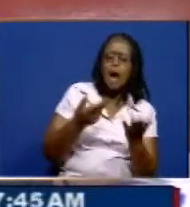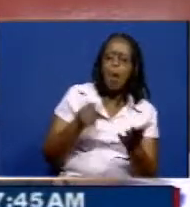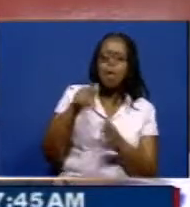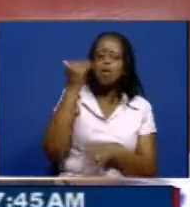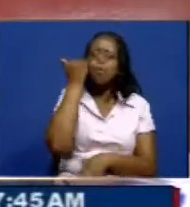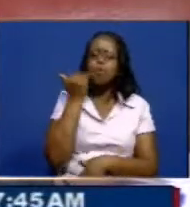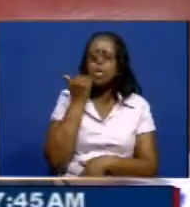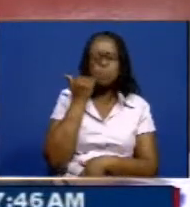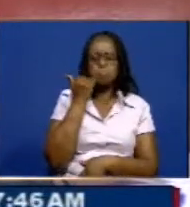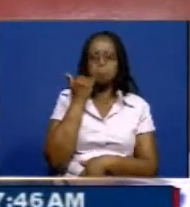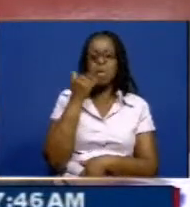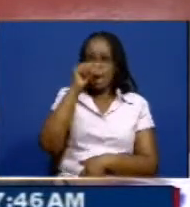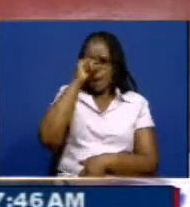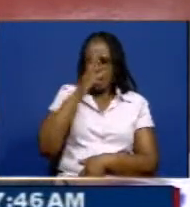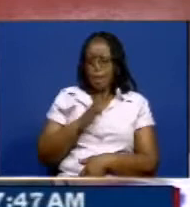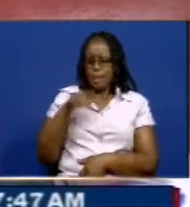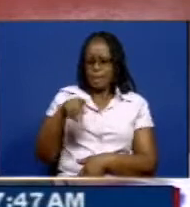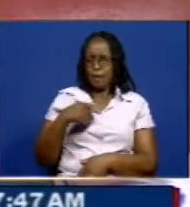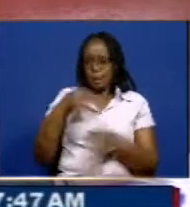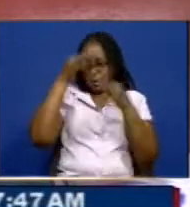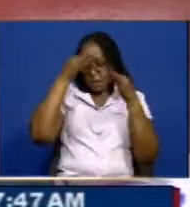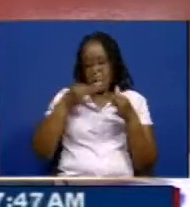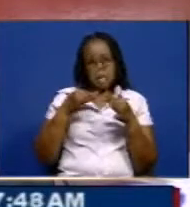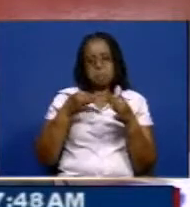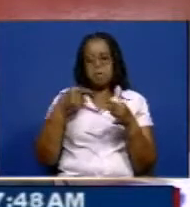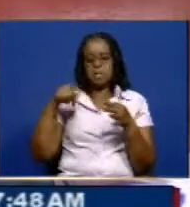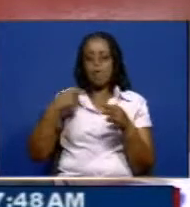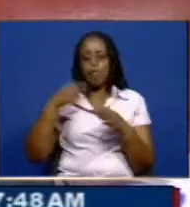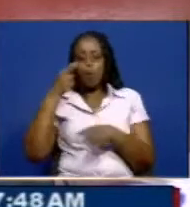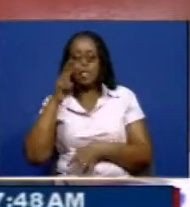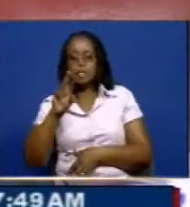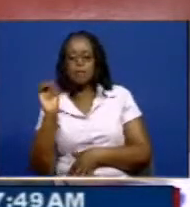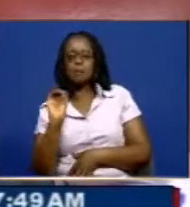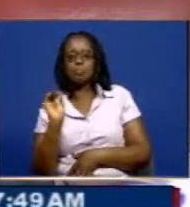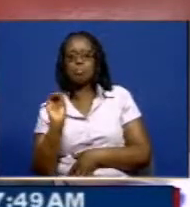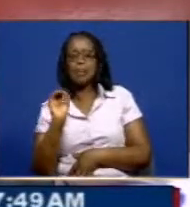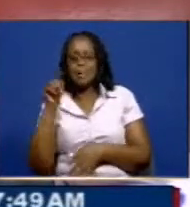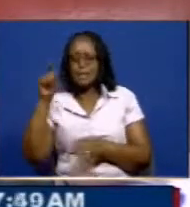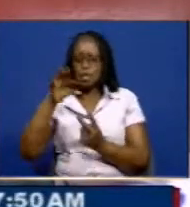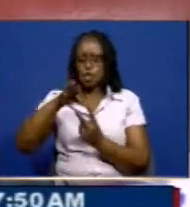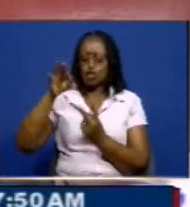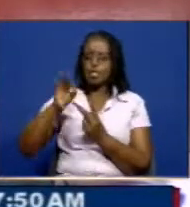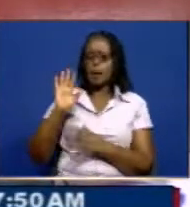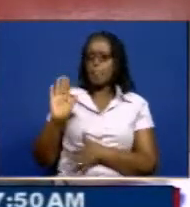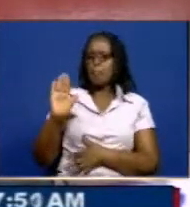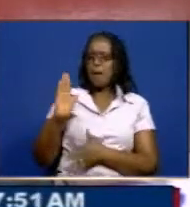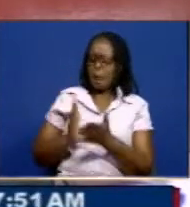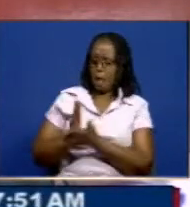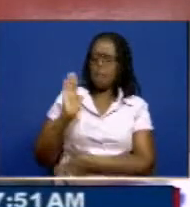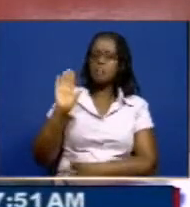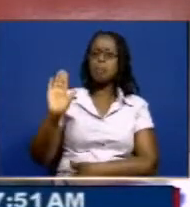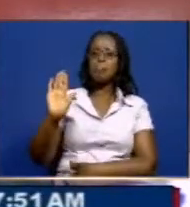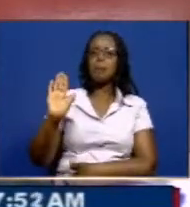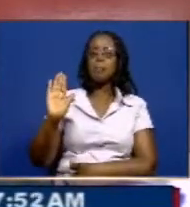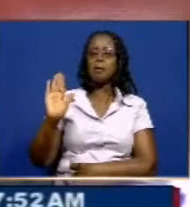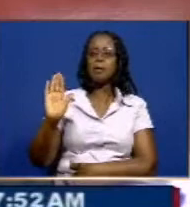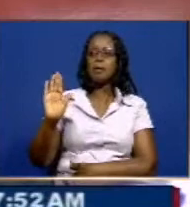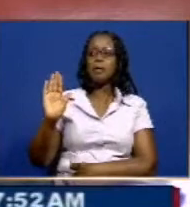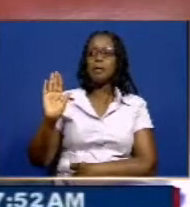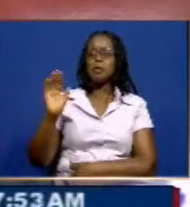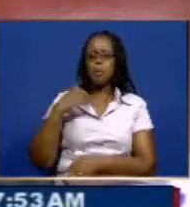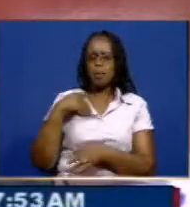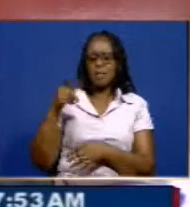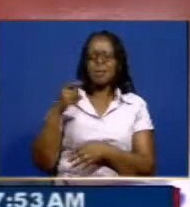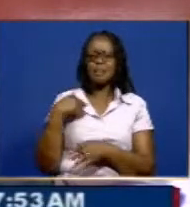The governor has chosen not to be a witness, and that is his choice. That is his constitutional right. That should then not limit